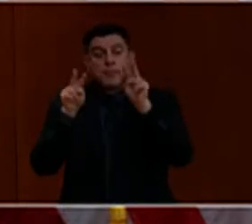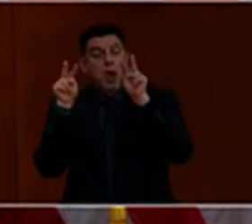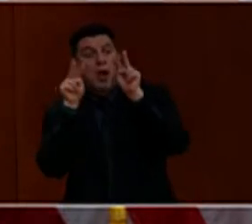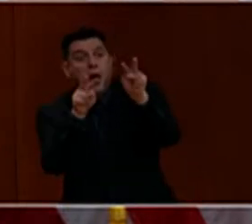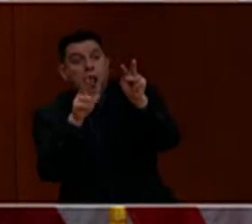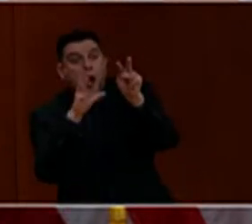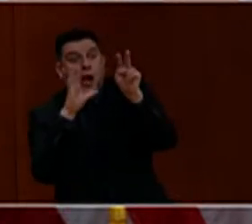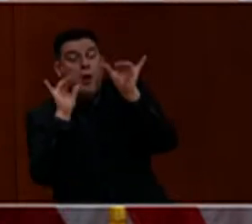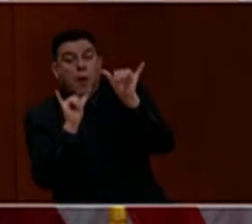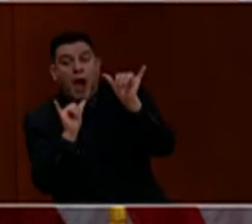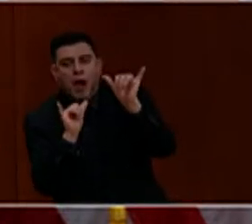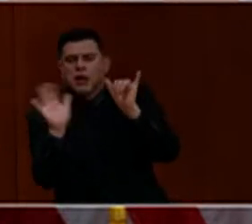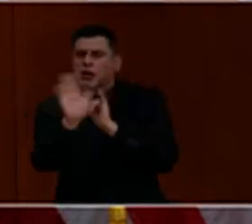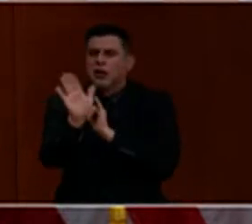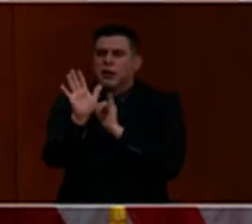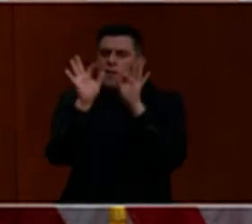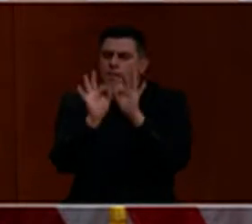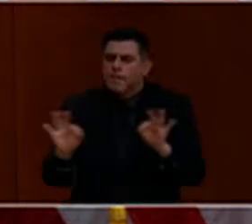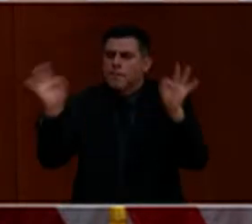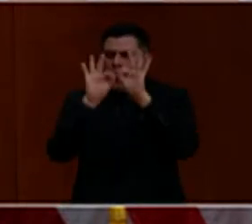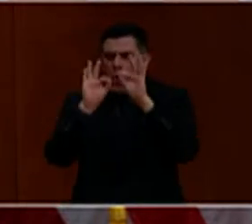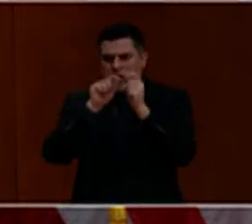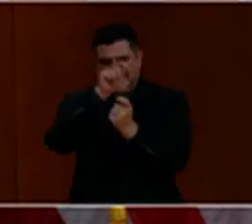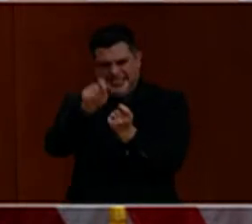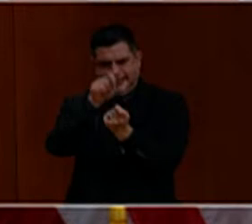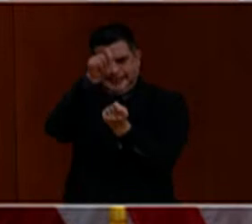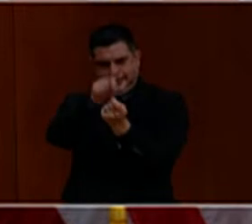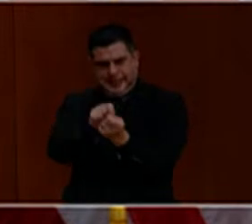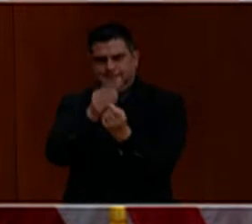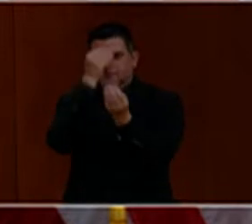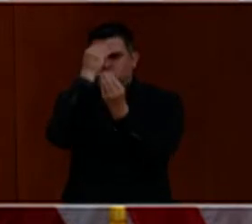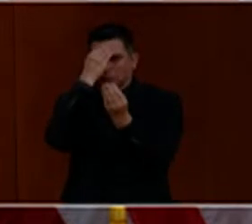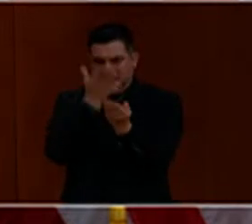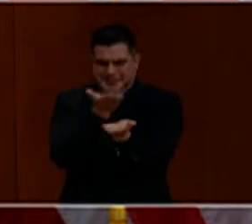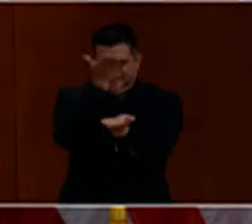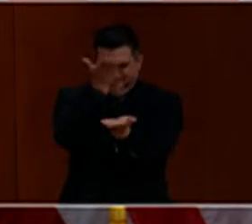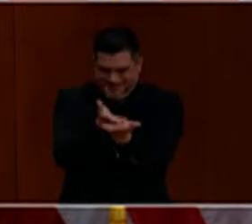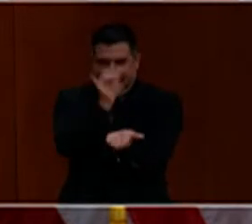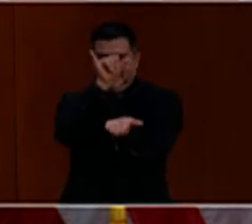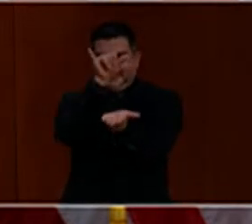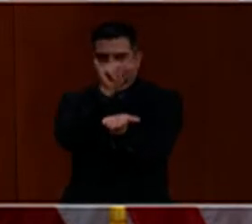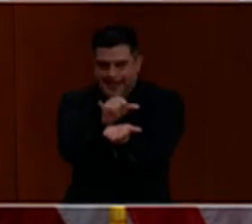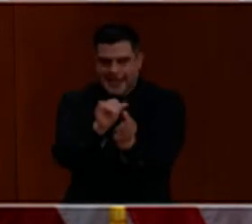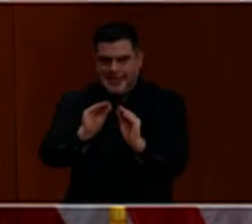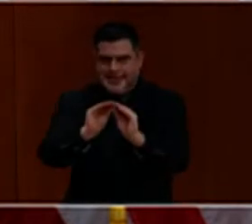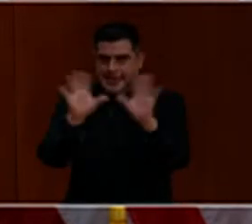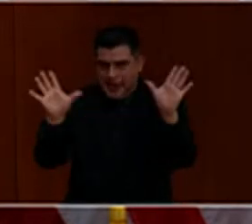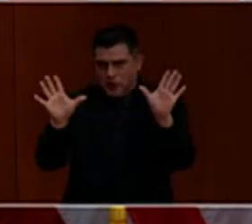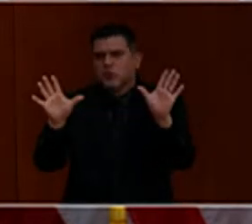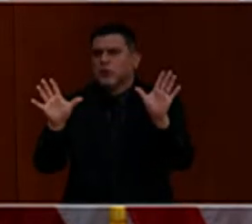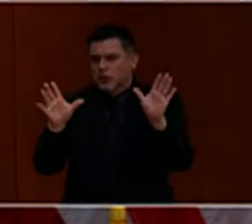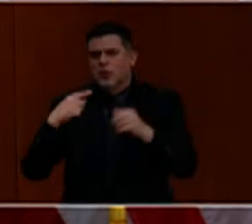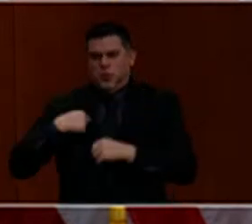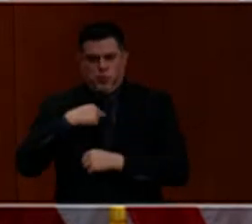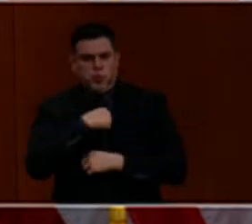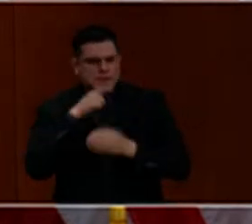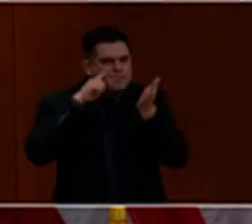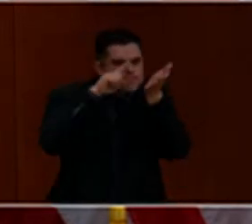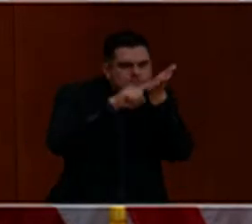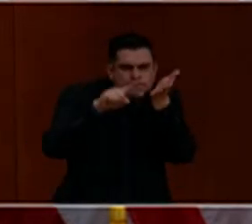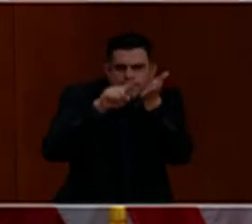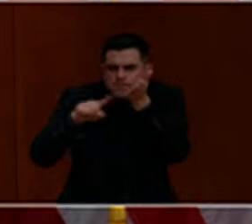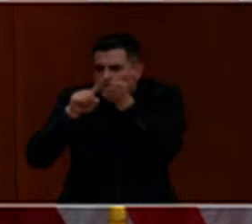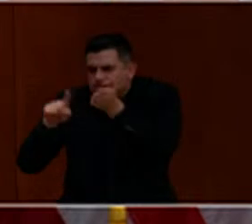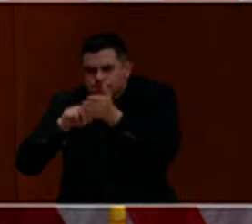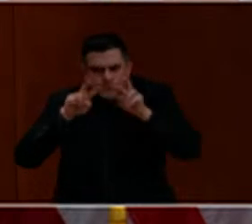way to do it. So we are looking at those trends, but I think if you're going to do it, you